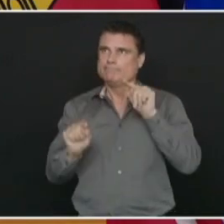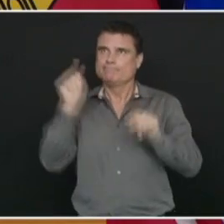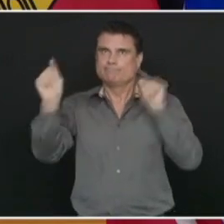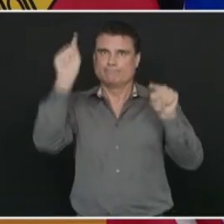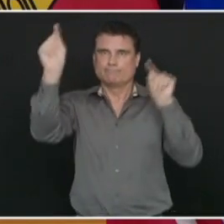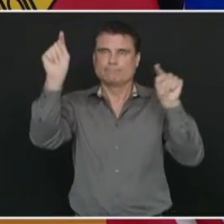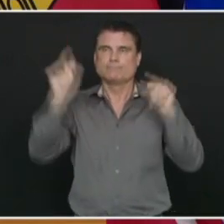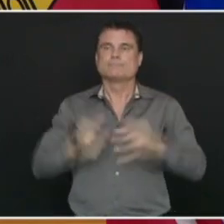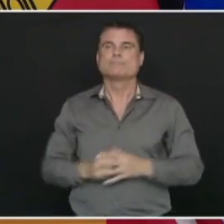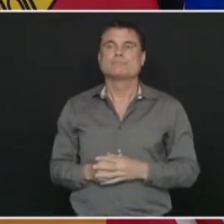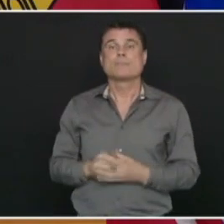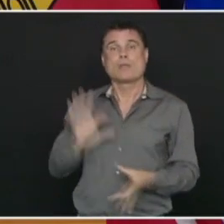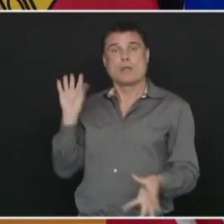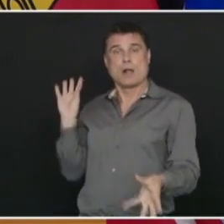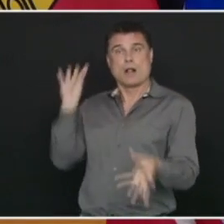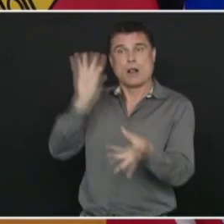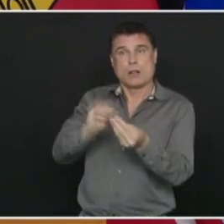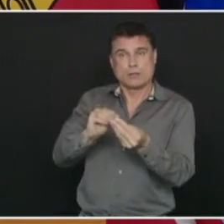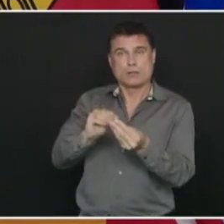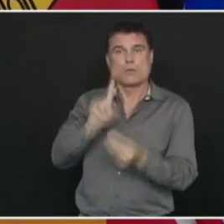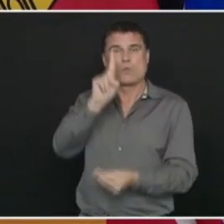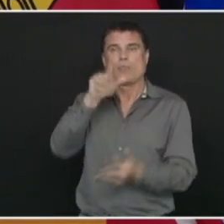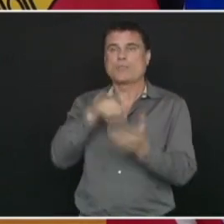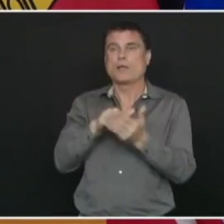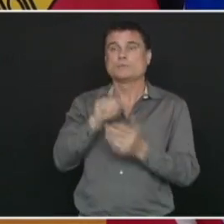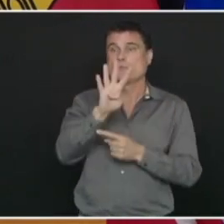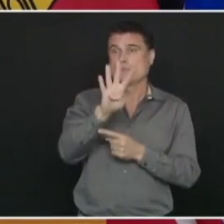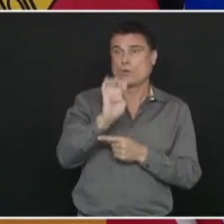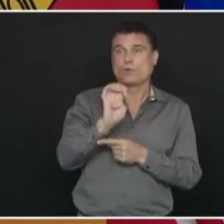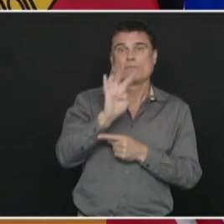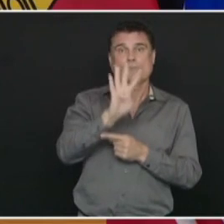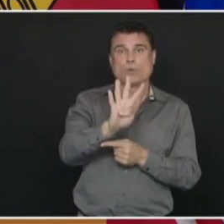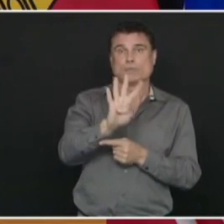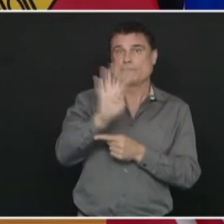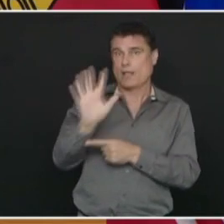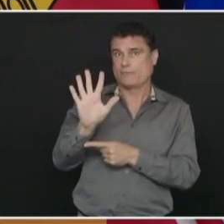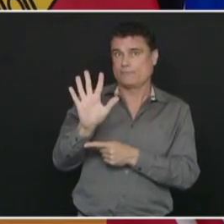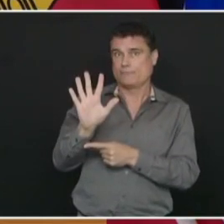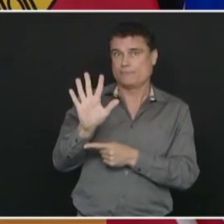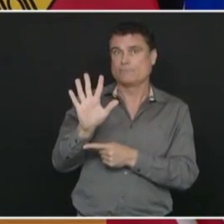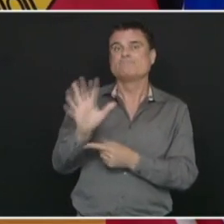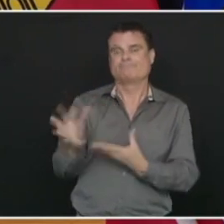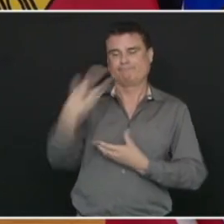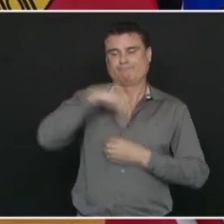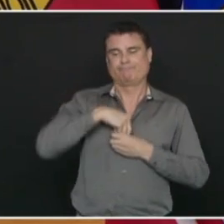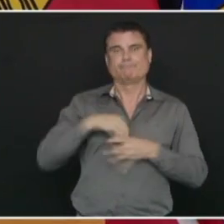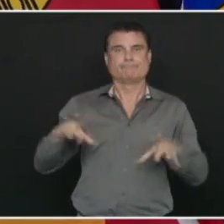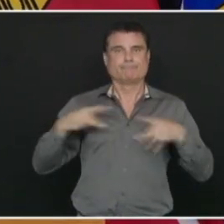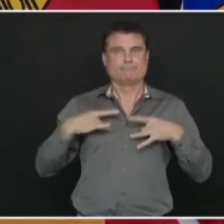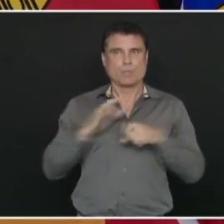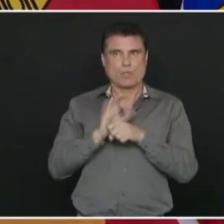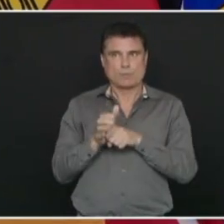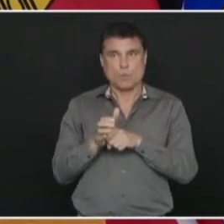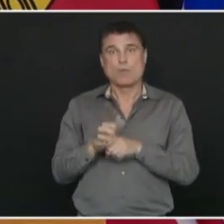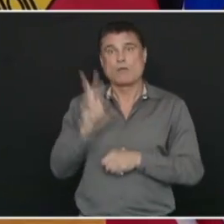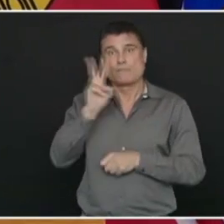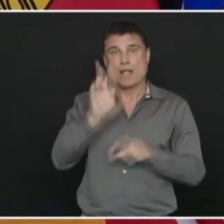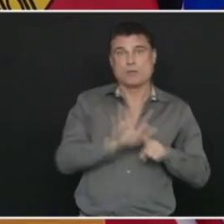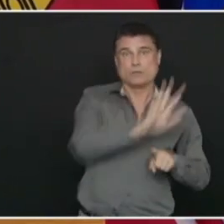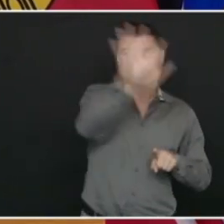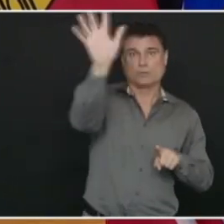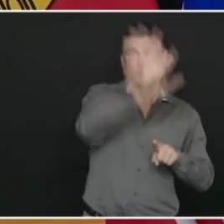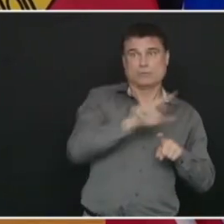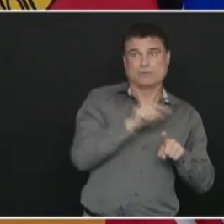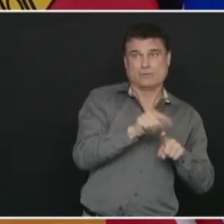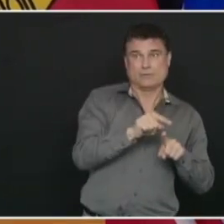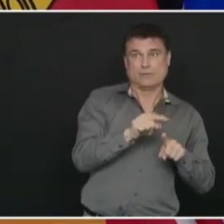a week or so ago, at a federal correctional facility in Mission. And we have been working very closely with